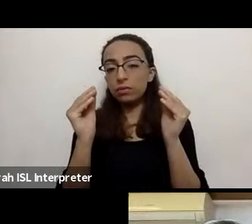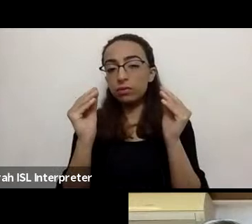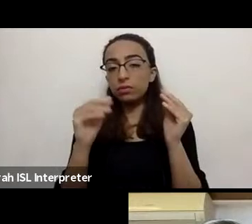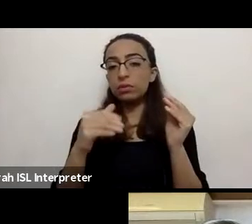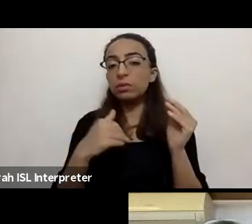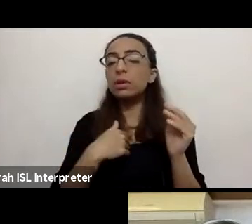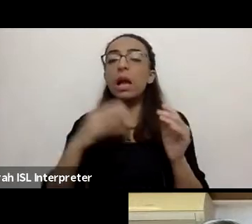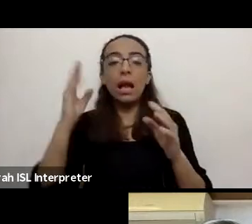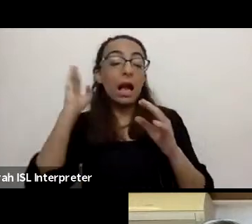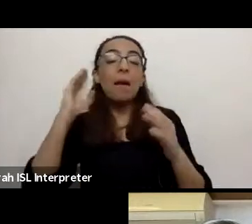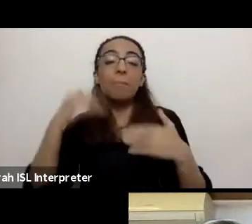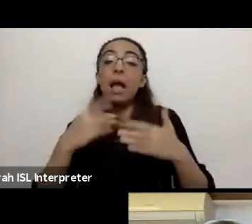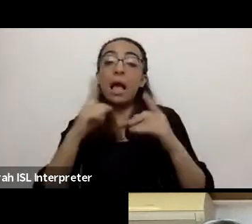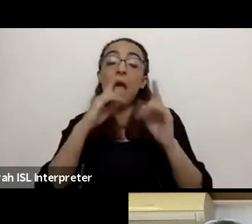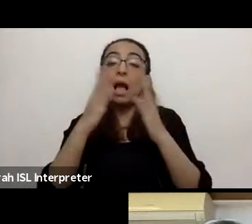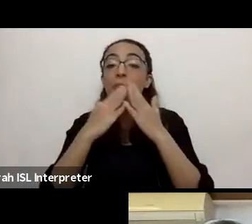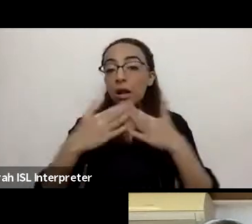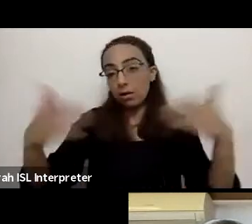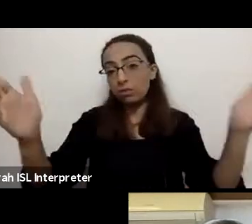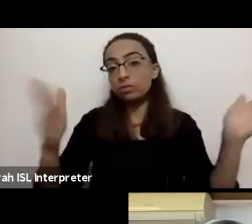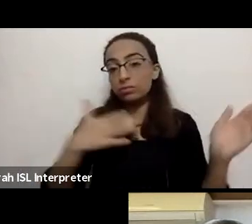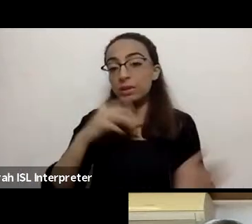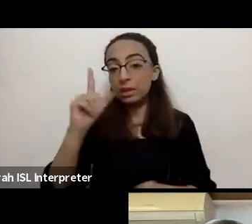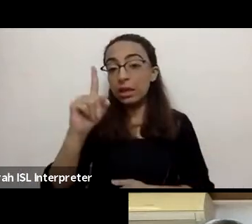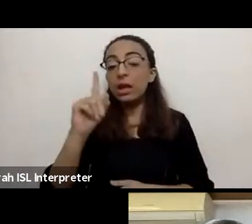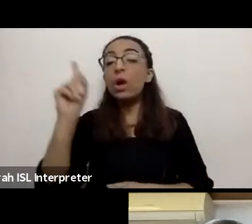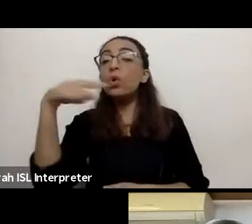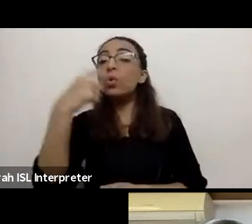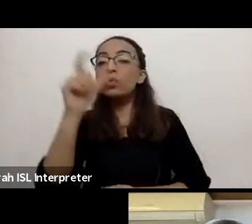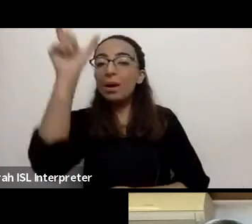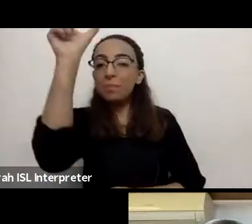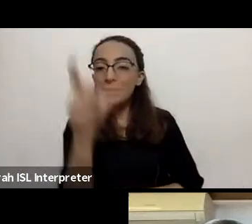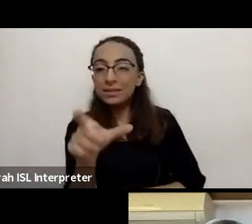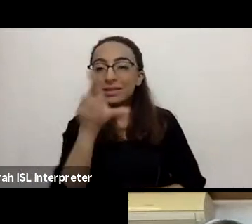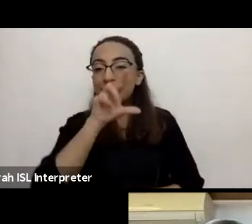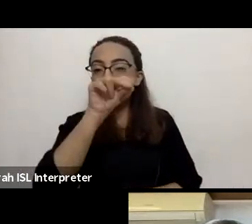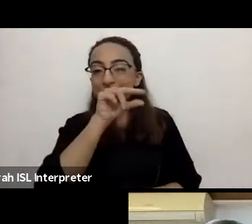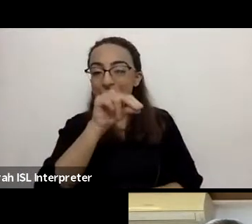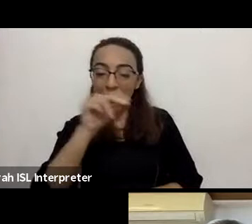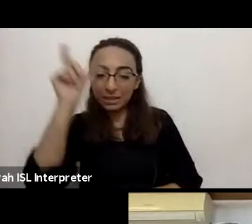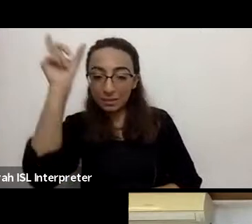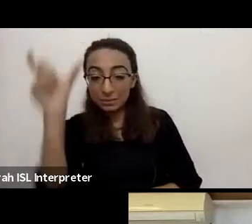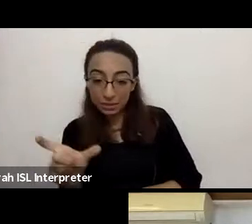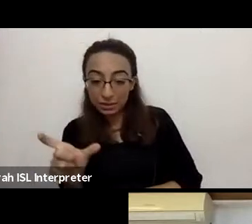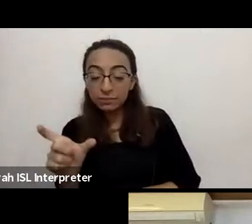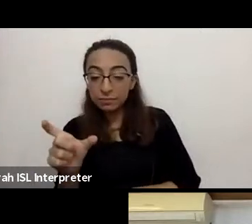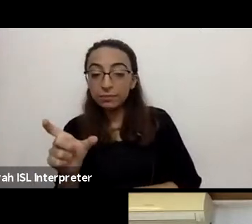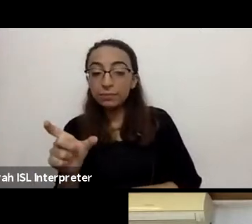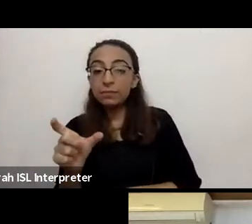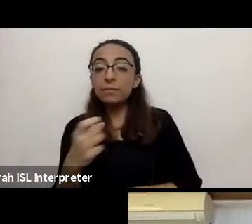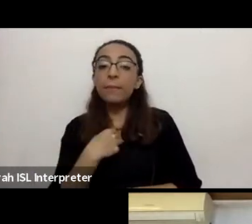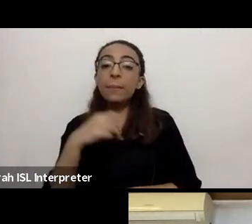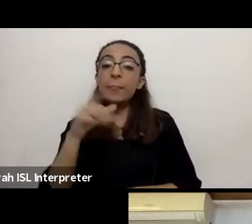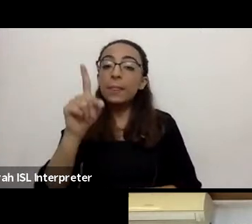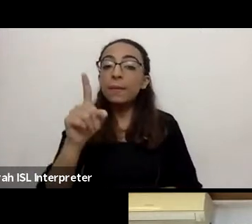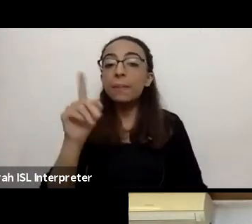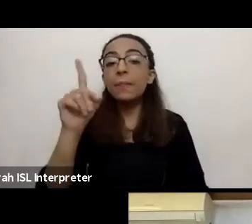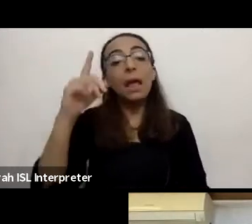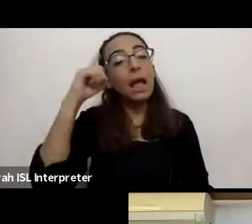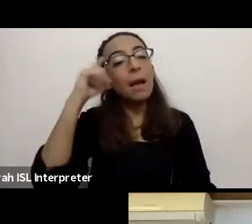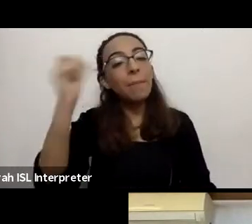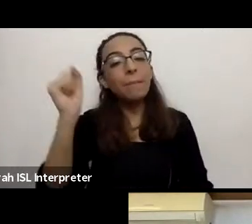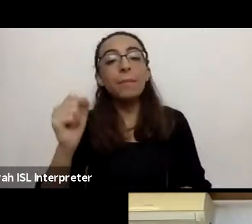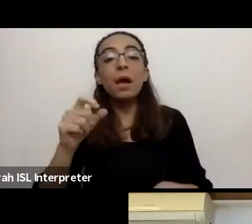an announcement to make actually. So for all the speakers this afternoon, I would request you to be mindful